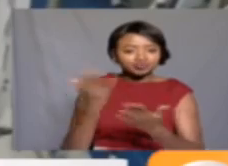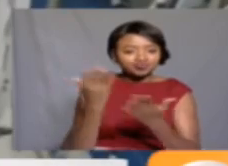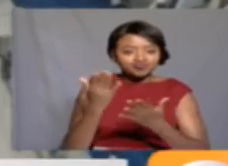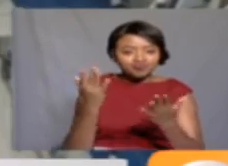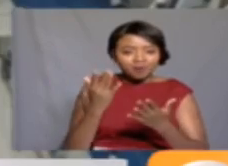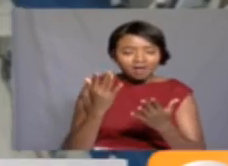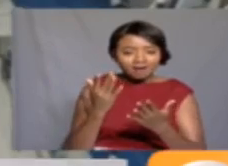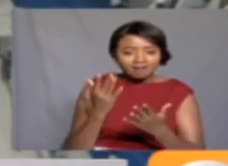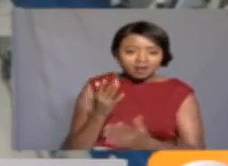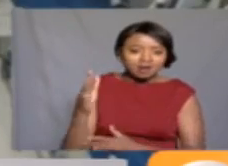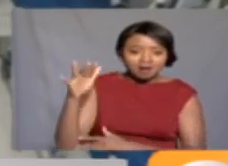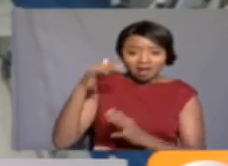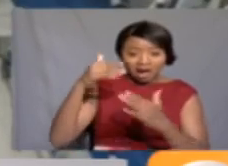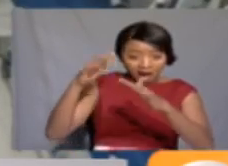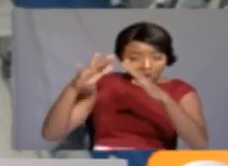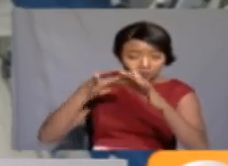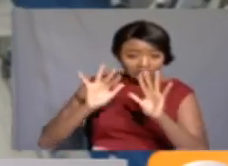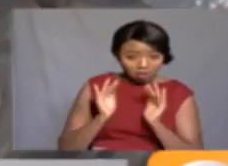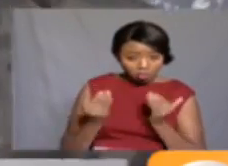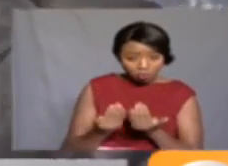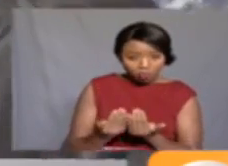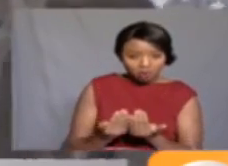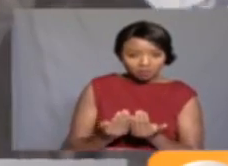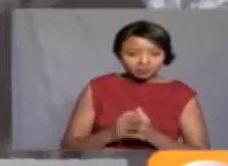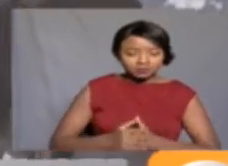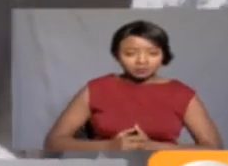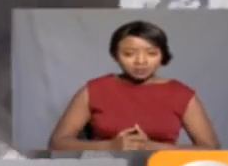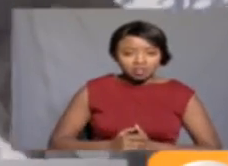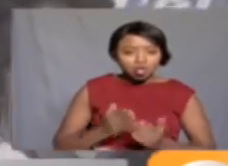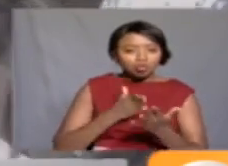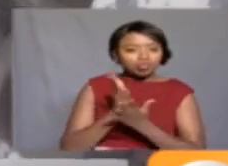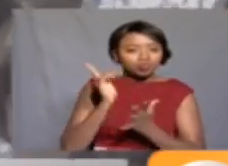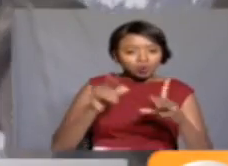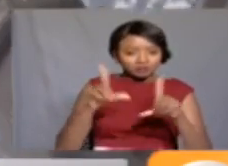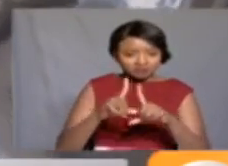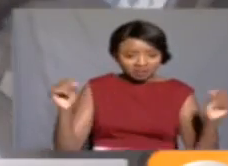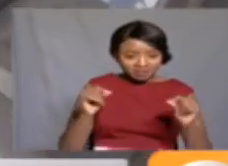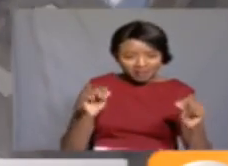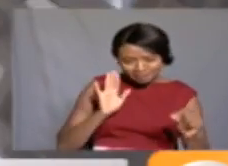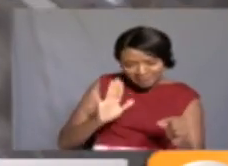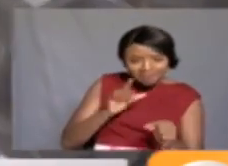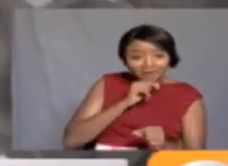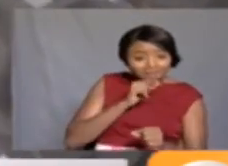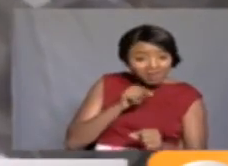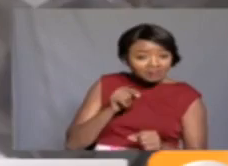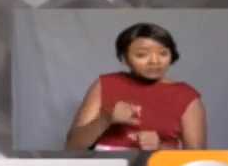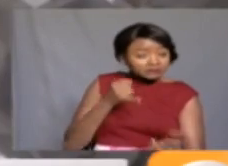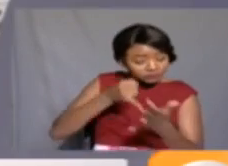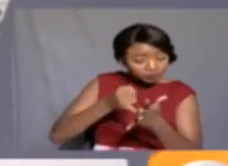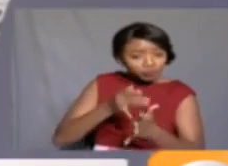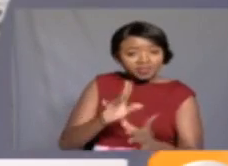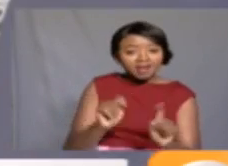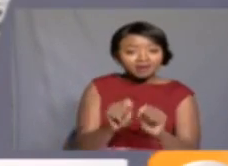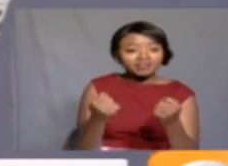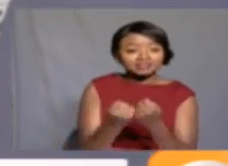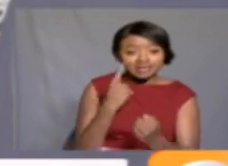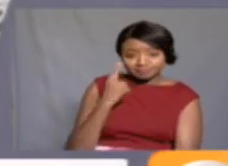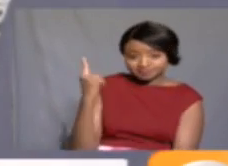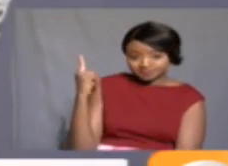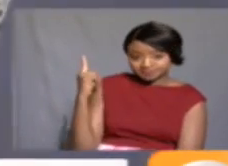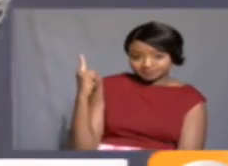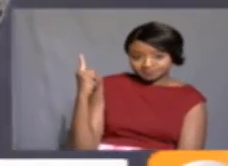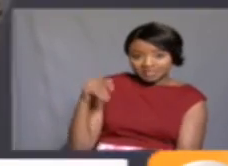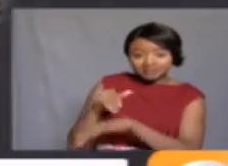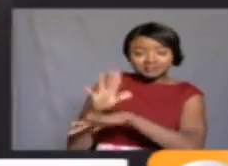the Japan Aerospace Exploration Agency. He was part of the team that helped. This satellite was launched in Japan.